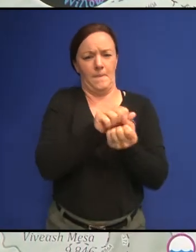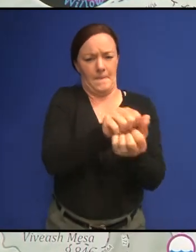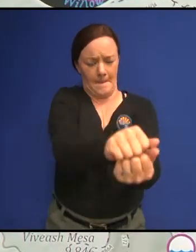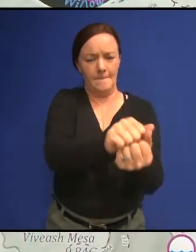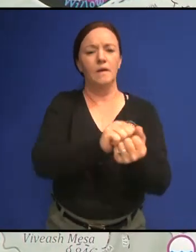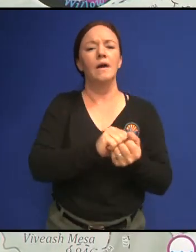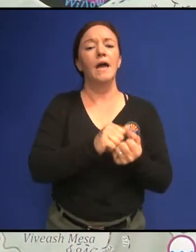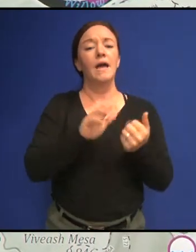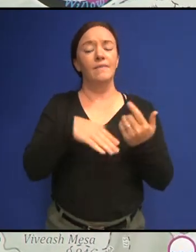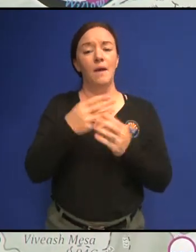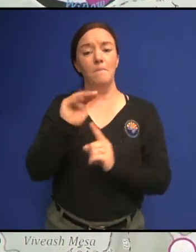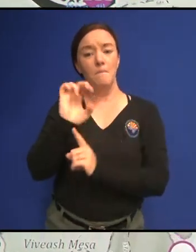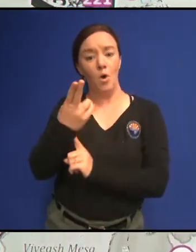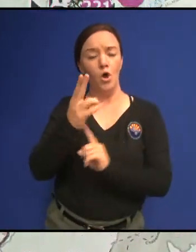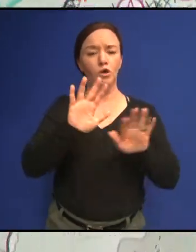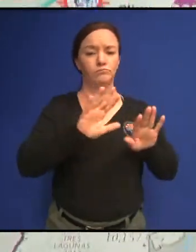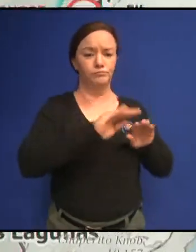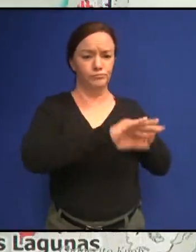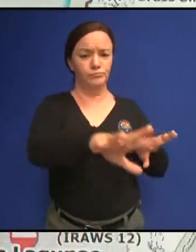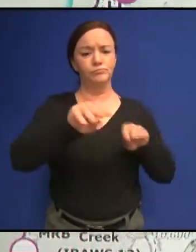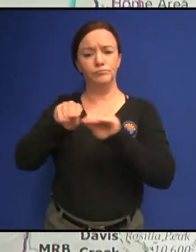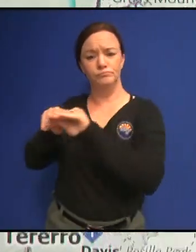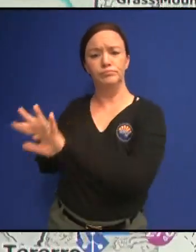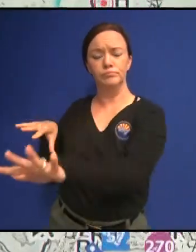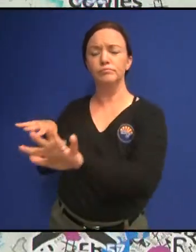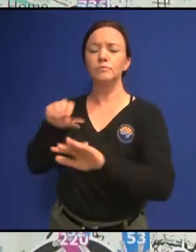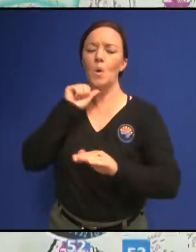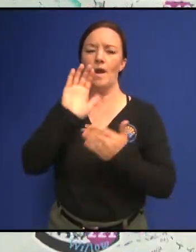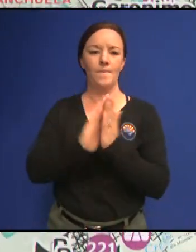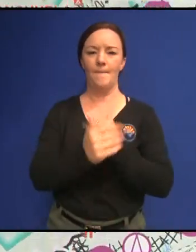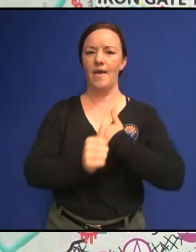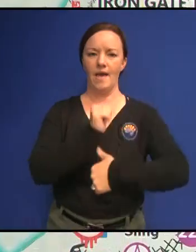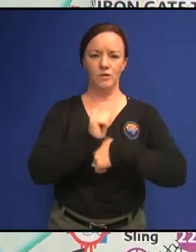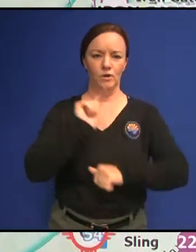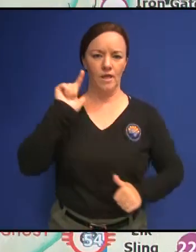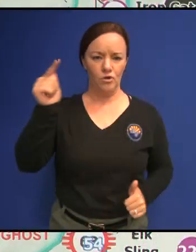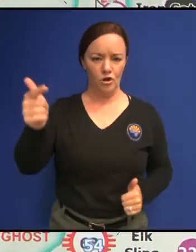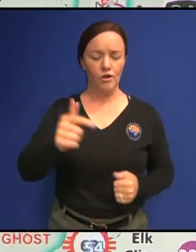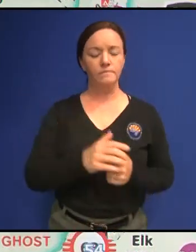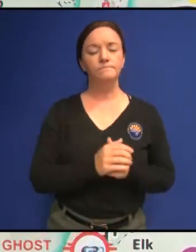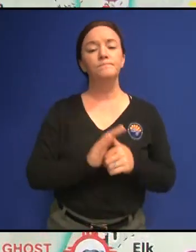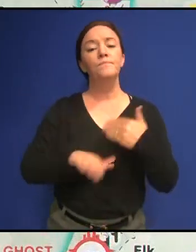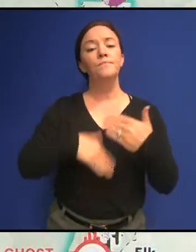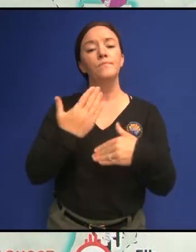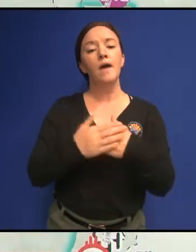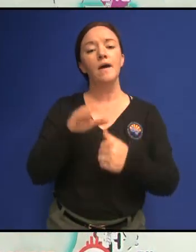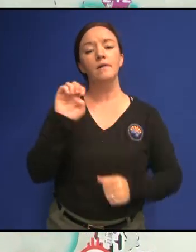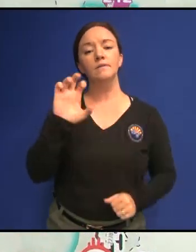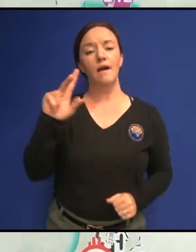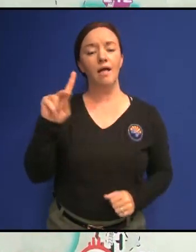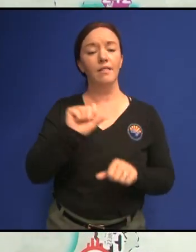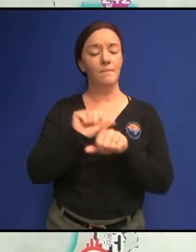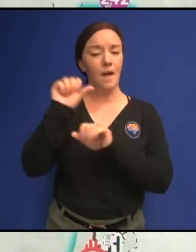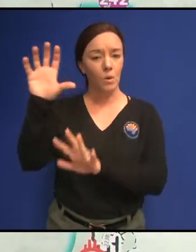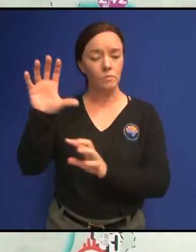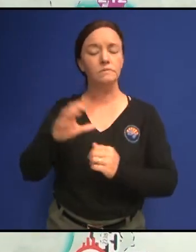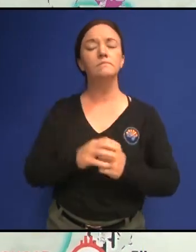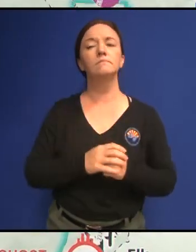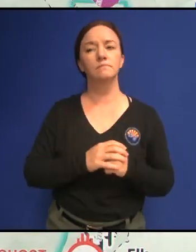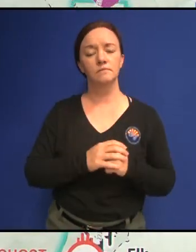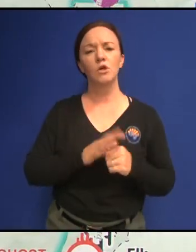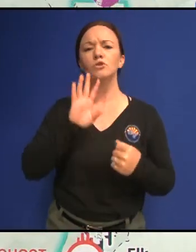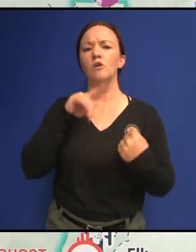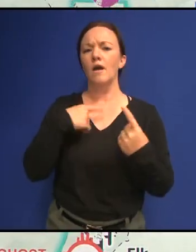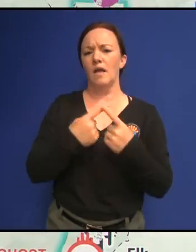moving through in the future. Up on Elk Mountain, so that's the area we've been talking about firing operations for the